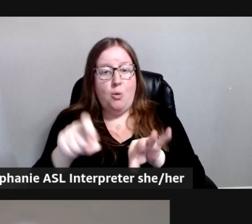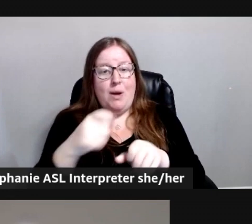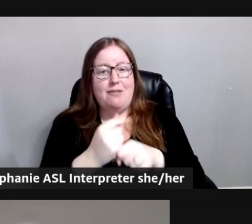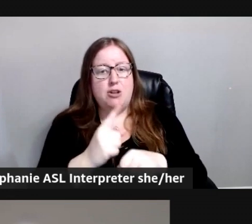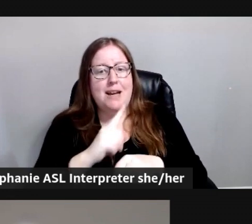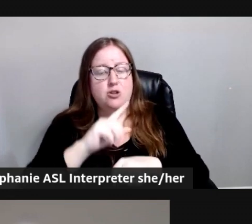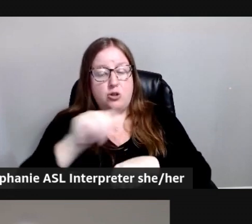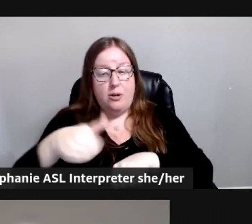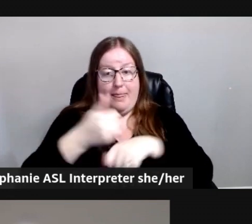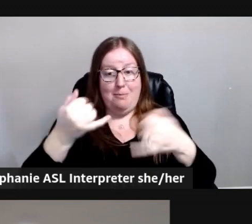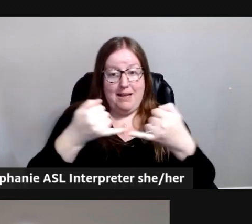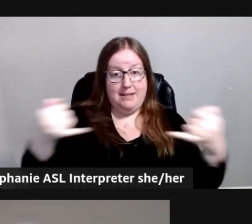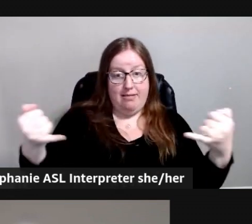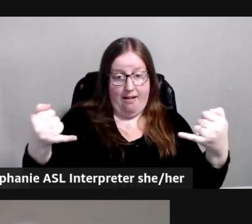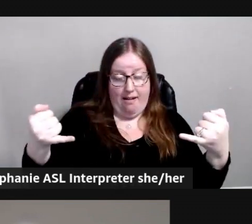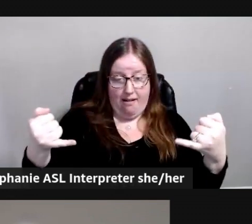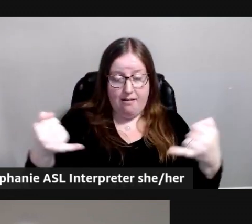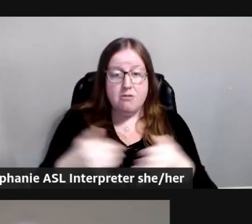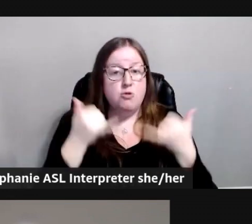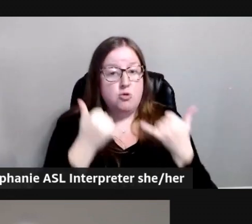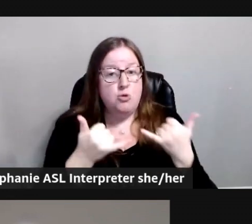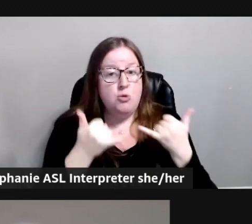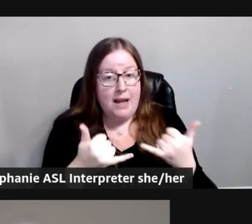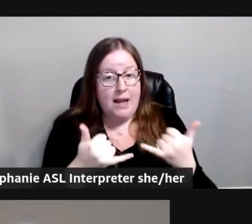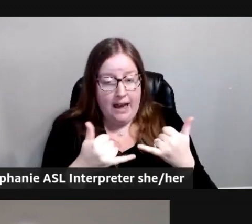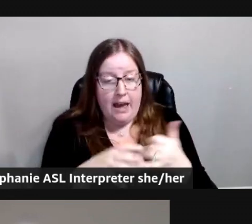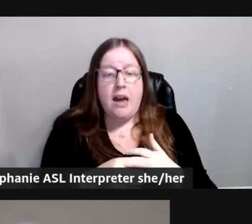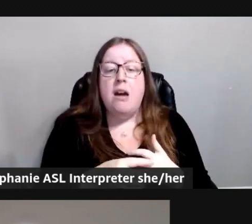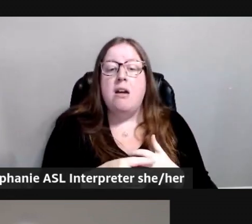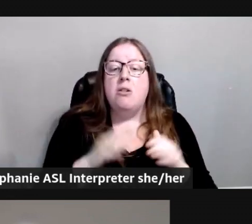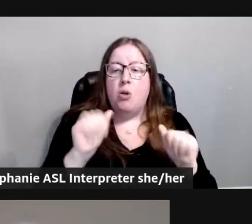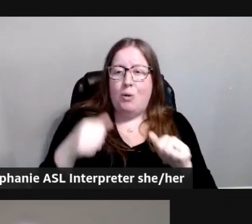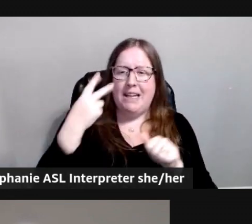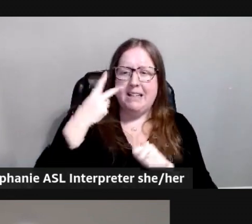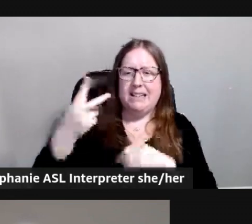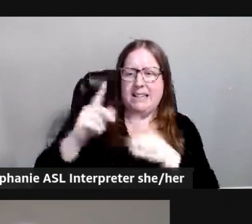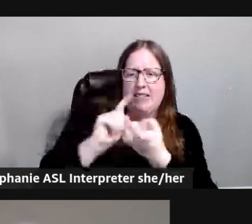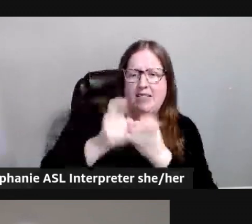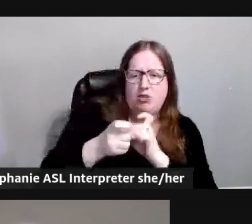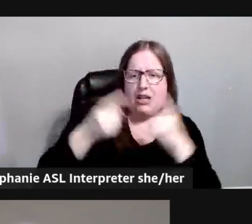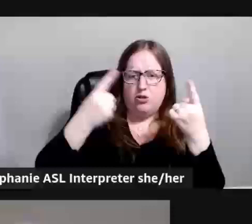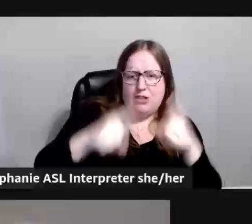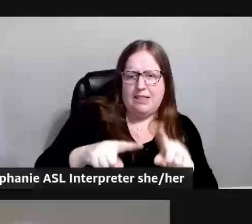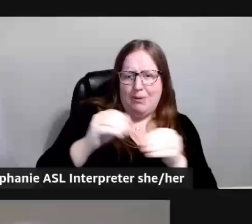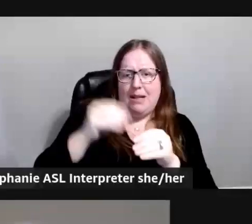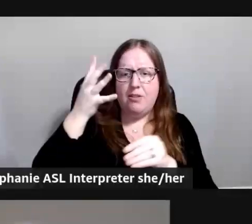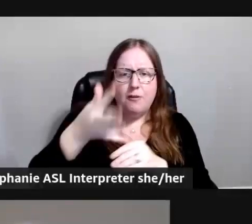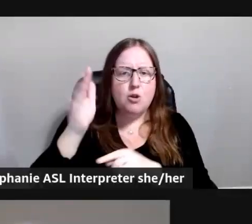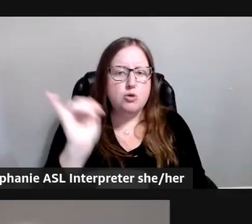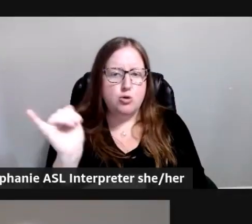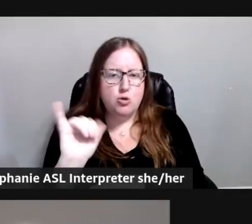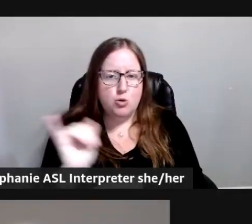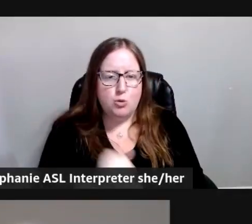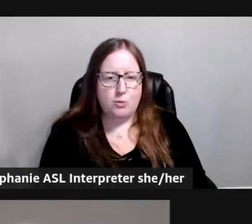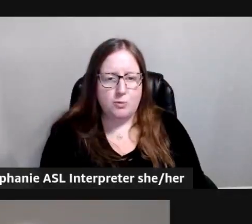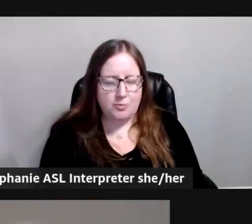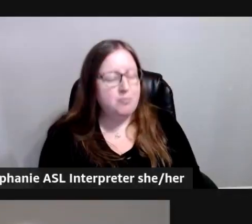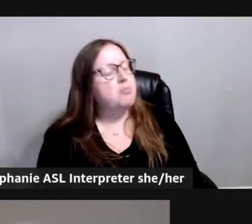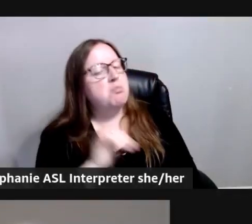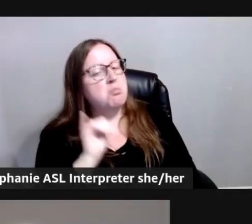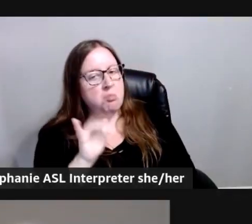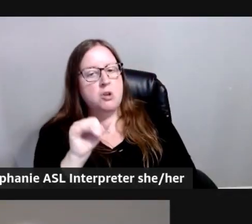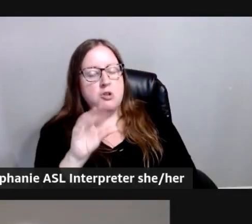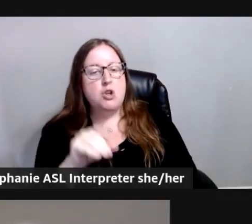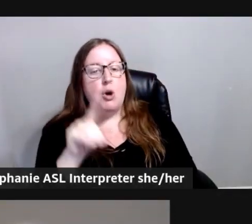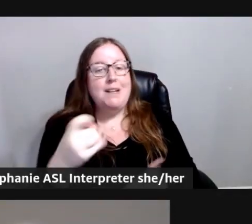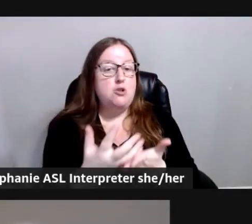baseline of where we are today and monitor and manage the change towards our sustainability goals. So we need to, if you will,